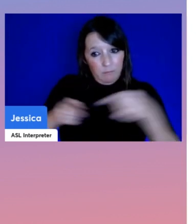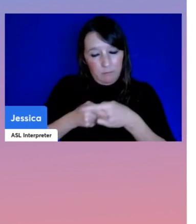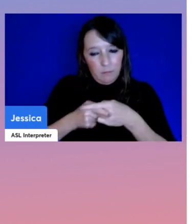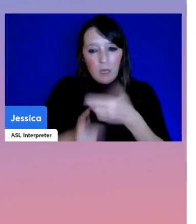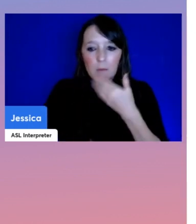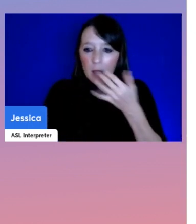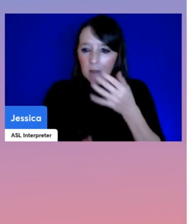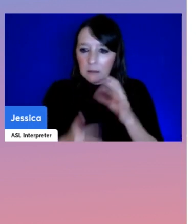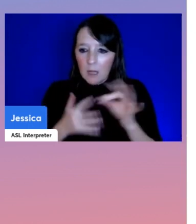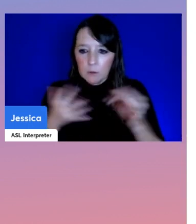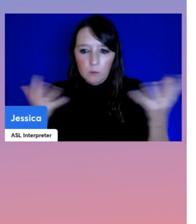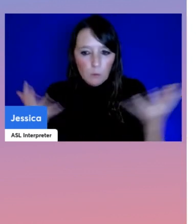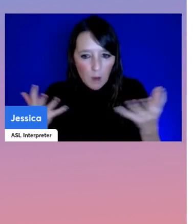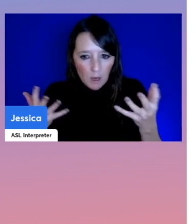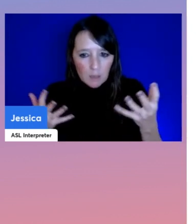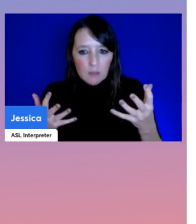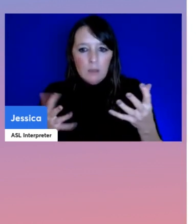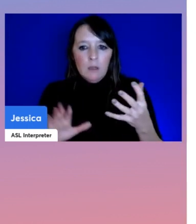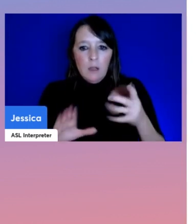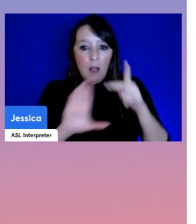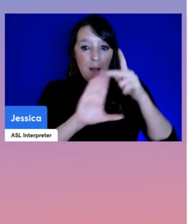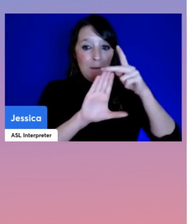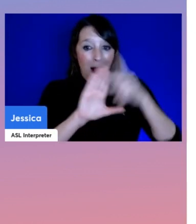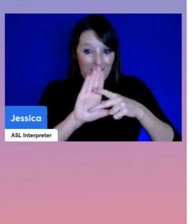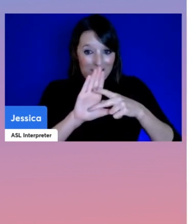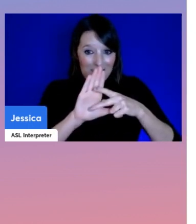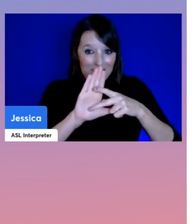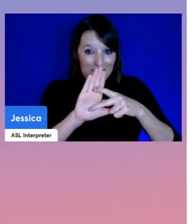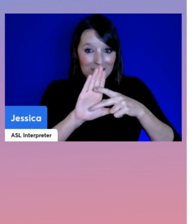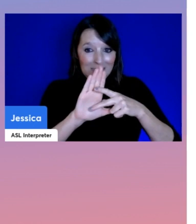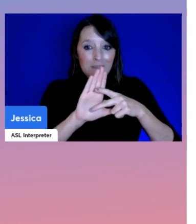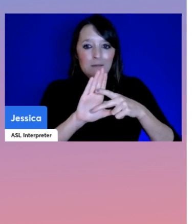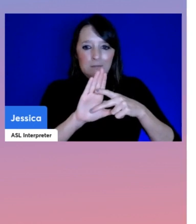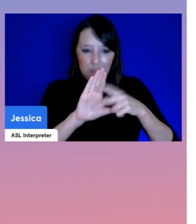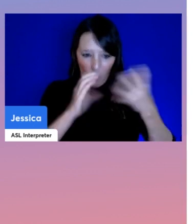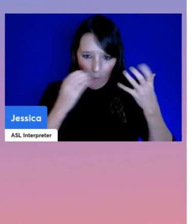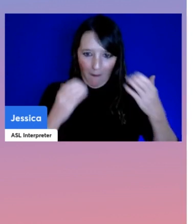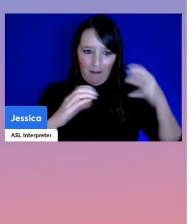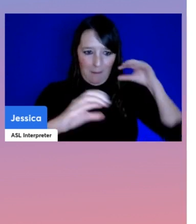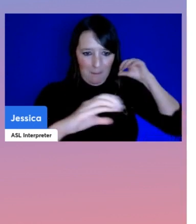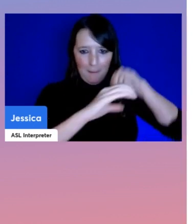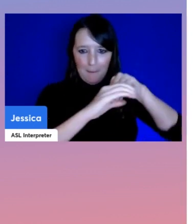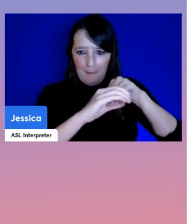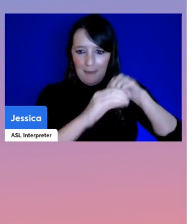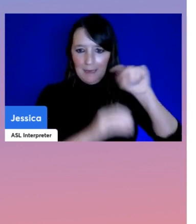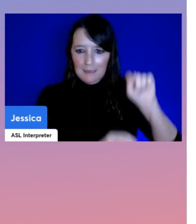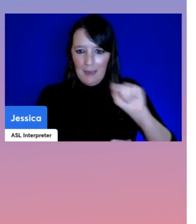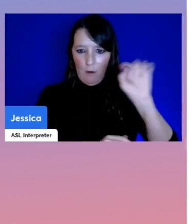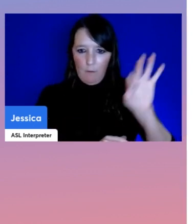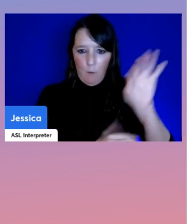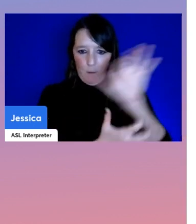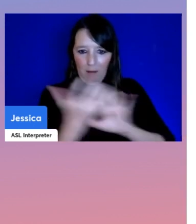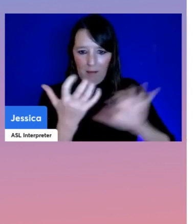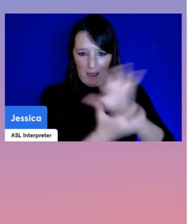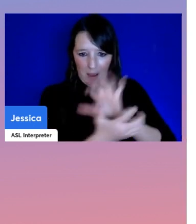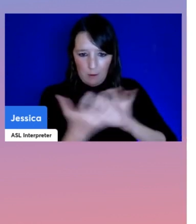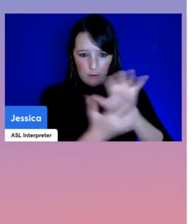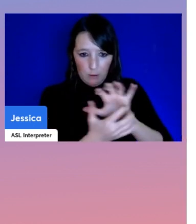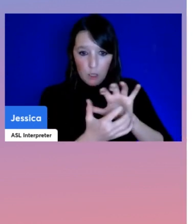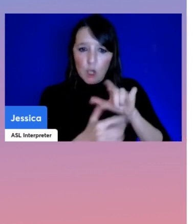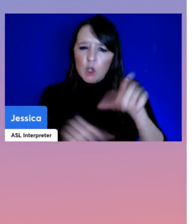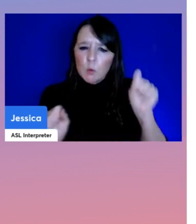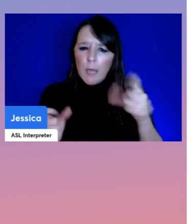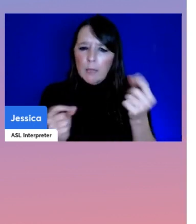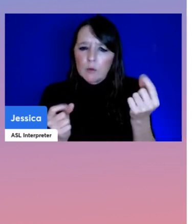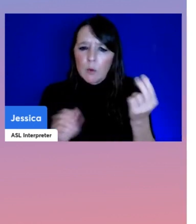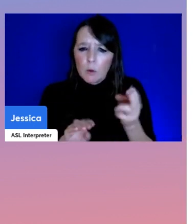be to put the policies inside of Terraform Cloud. And you can do this either using HashiCorp Sentinel policies or